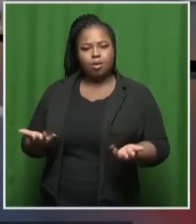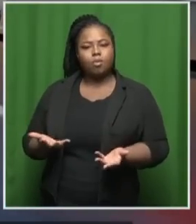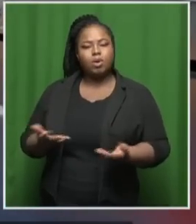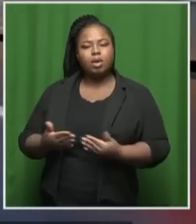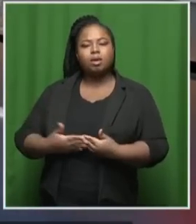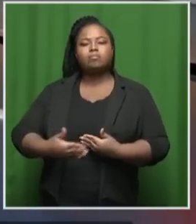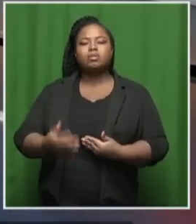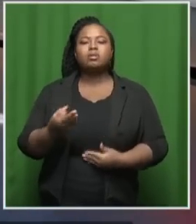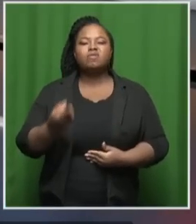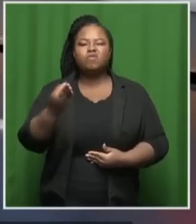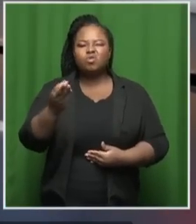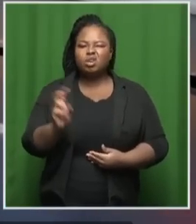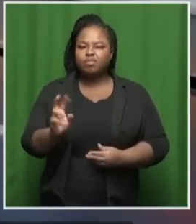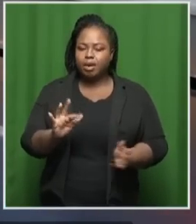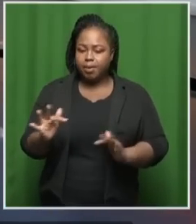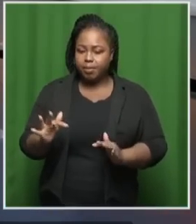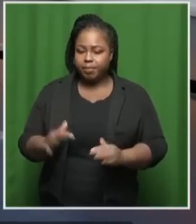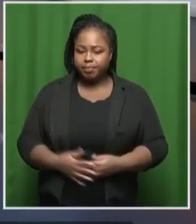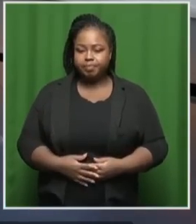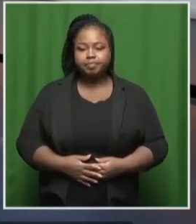we headed to? Yeah, and that's